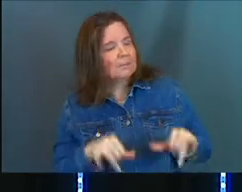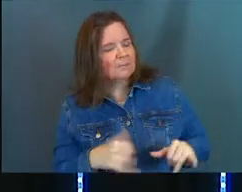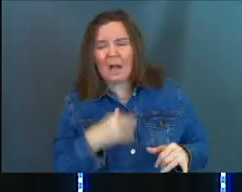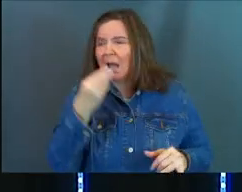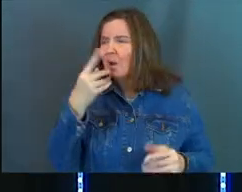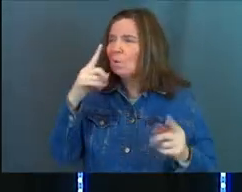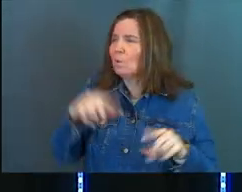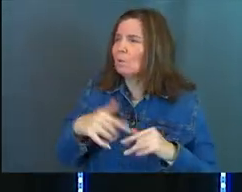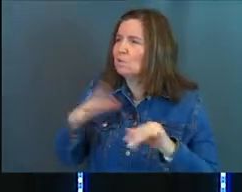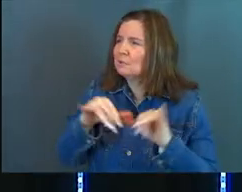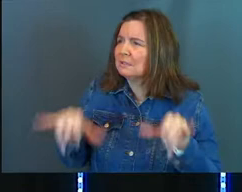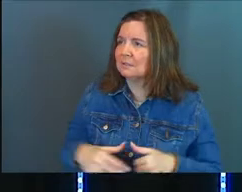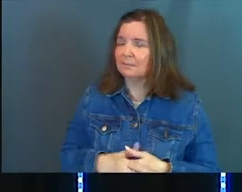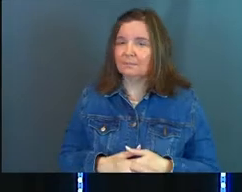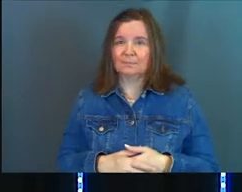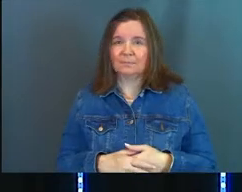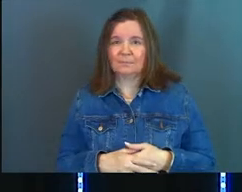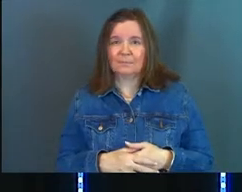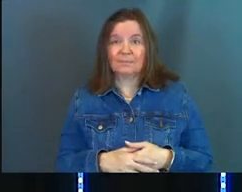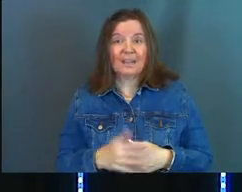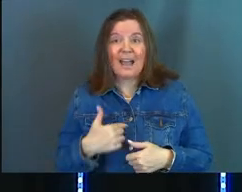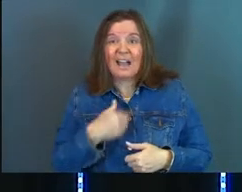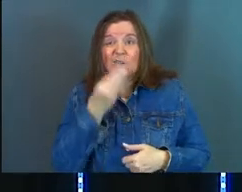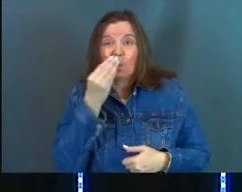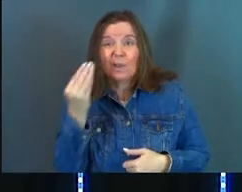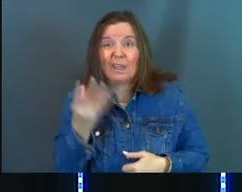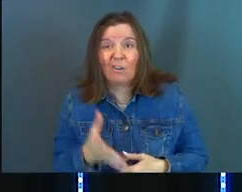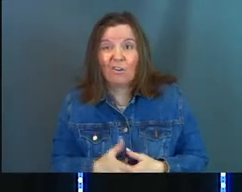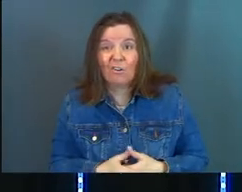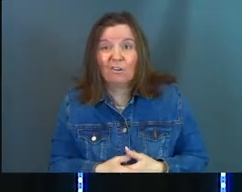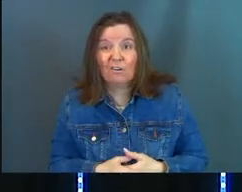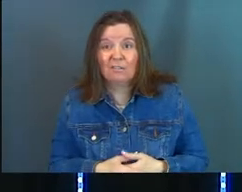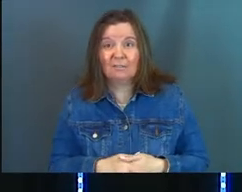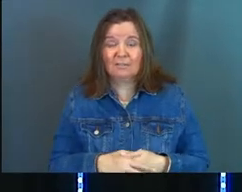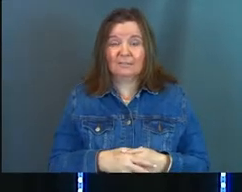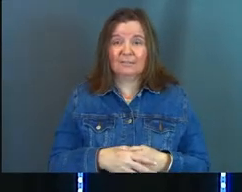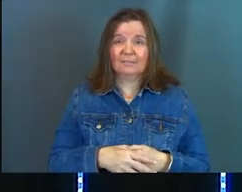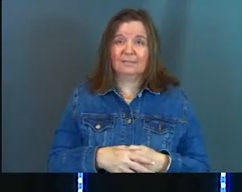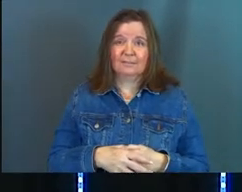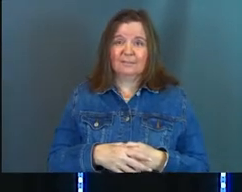Well, I don't agree with your system. I don't care.